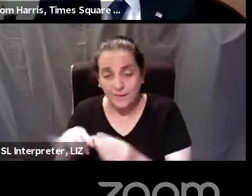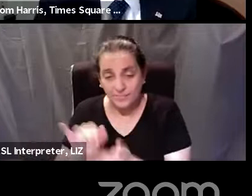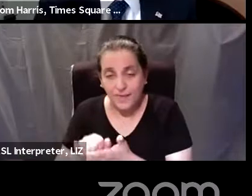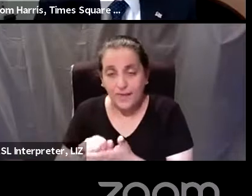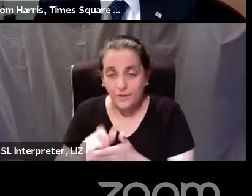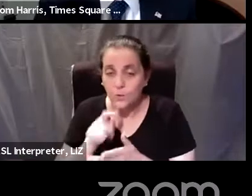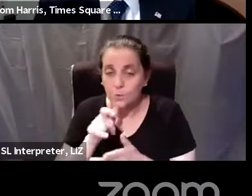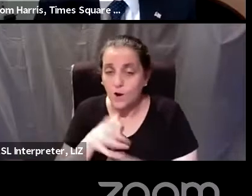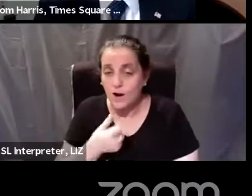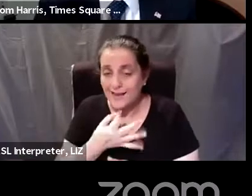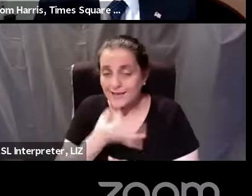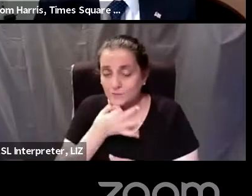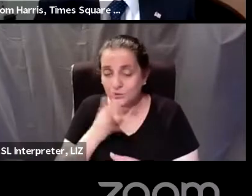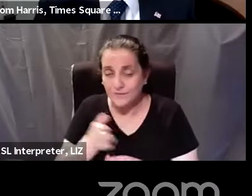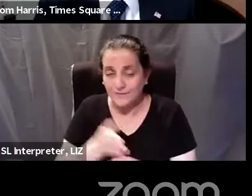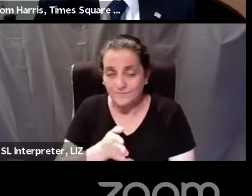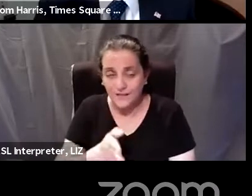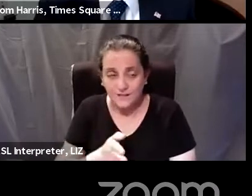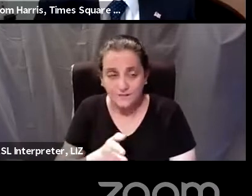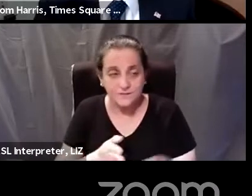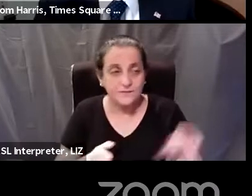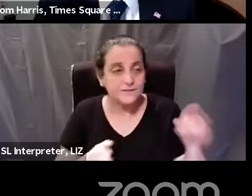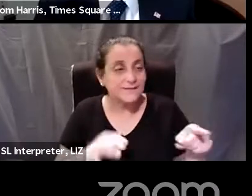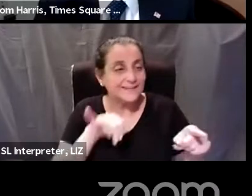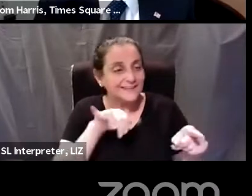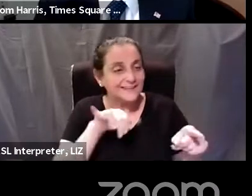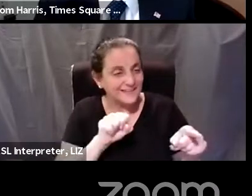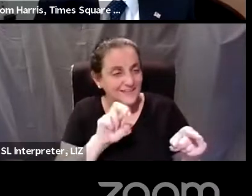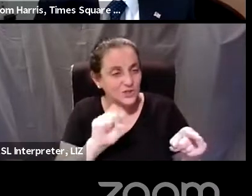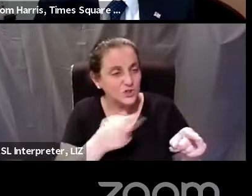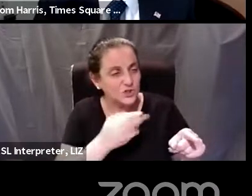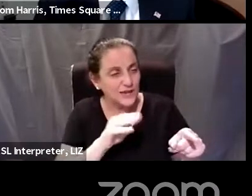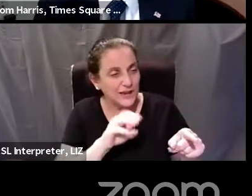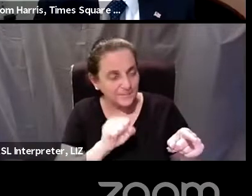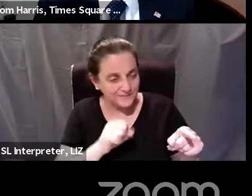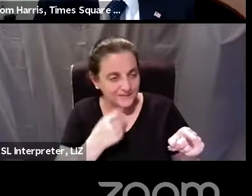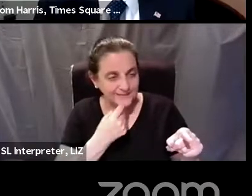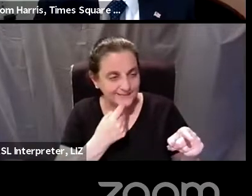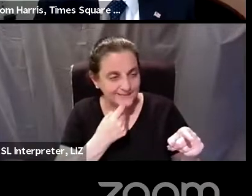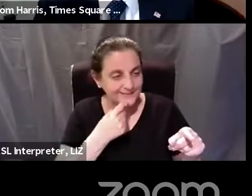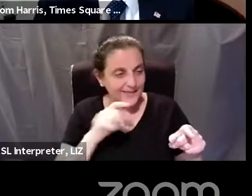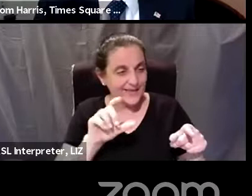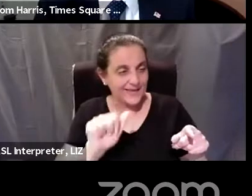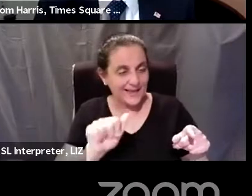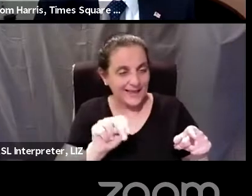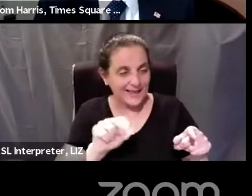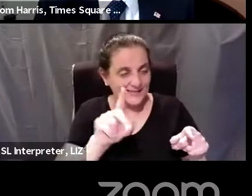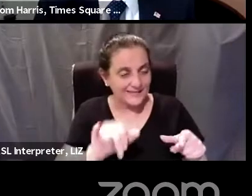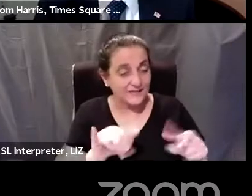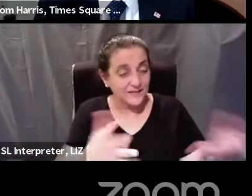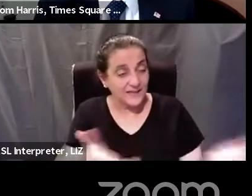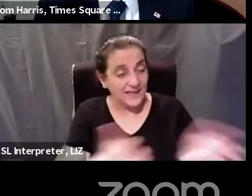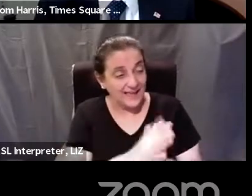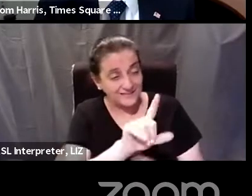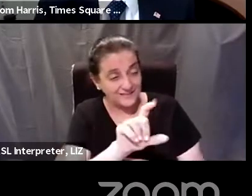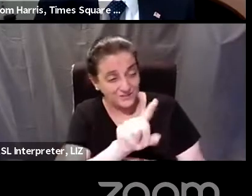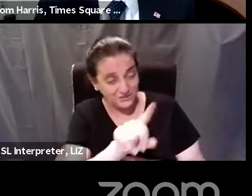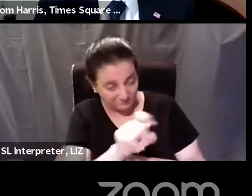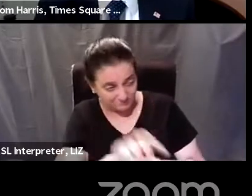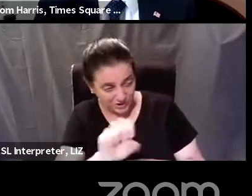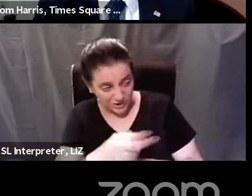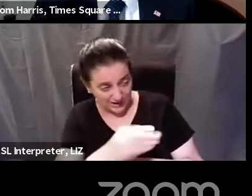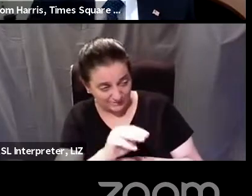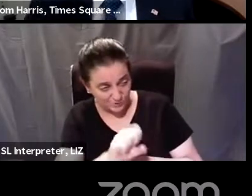field. Shams, I was going to ask you about this because you had mentioned when we spoke the other day